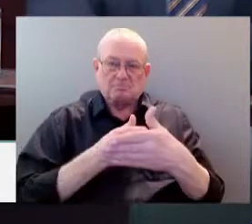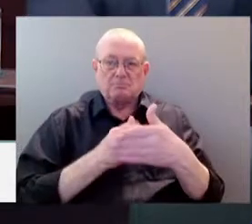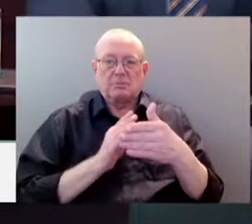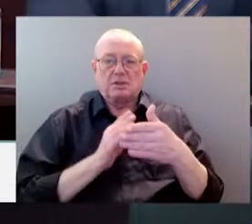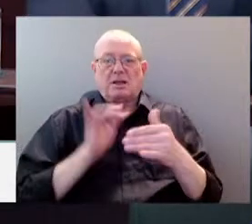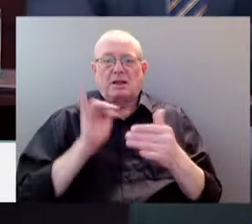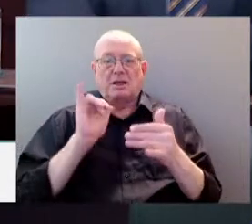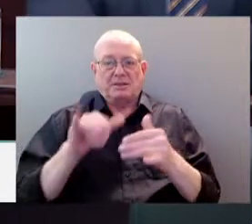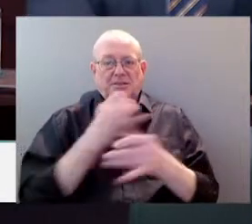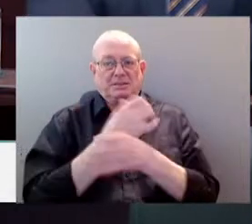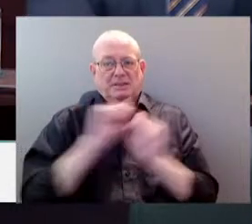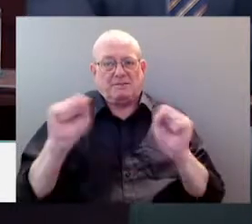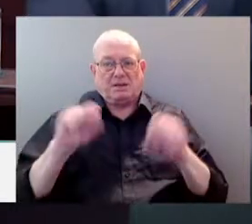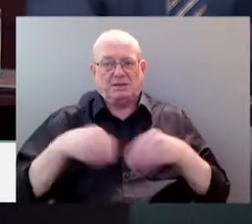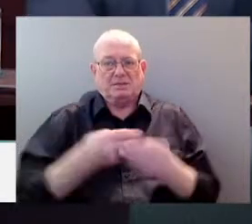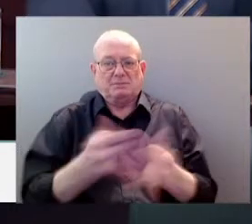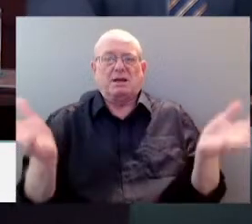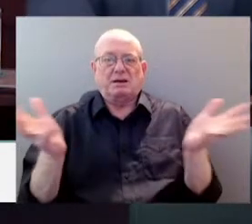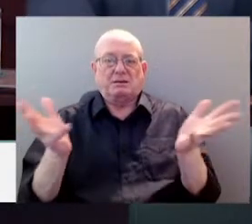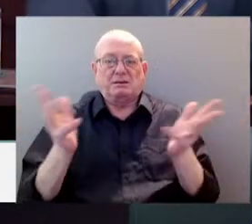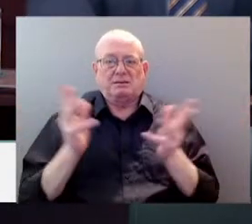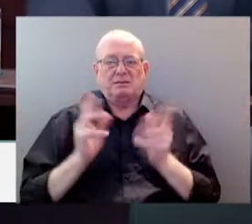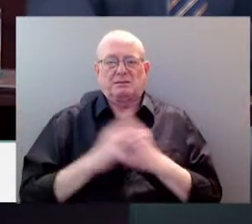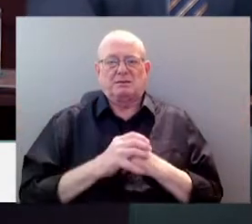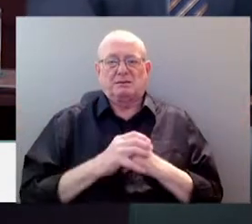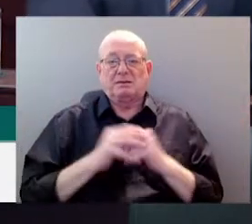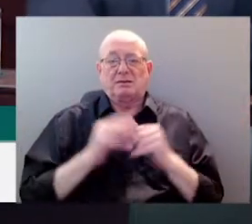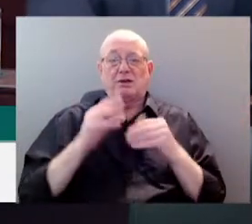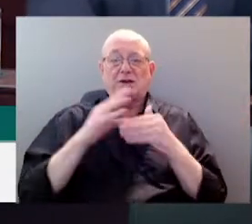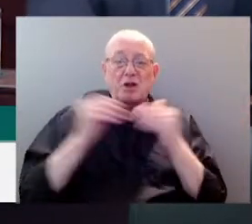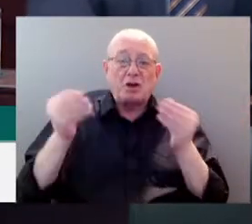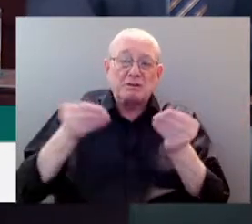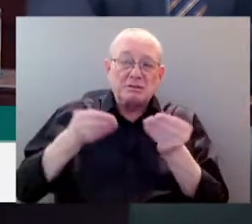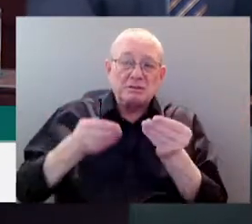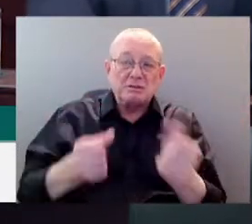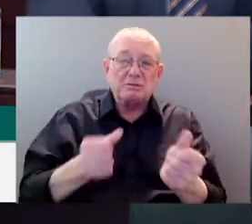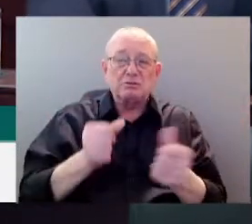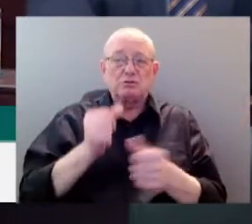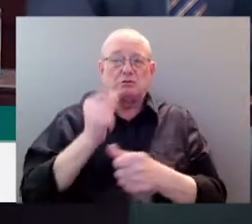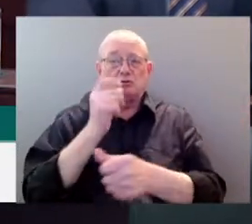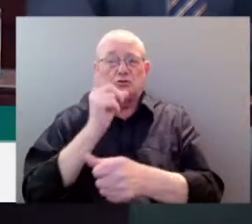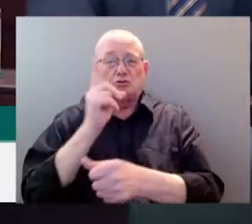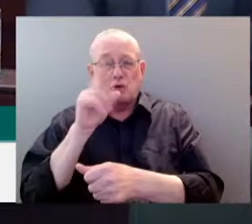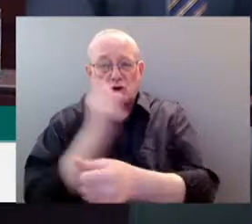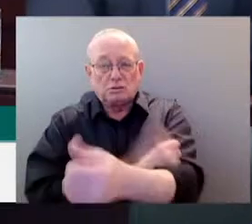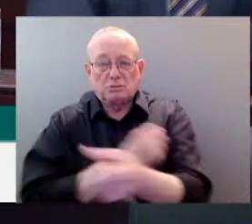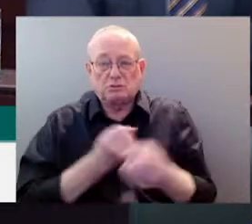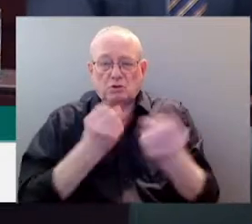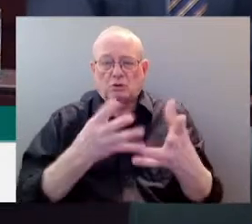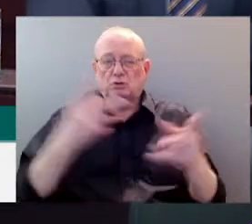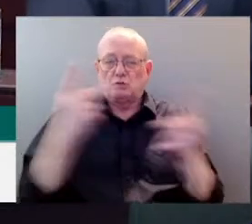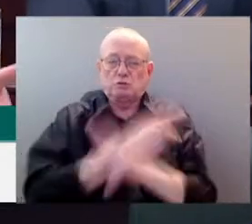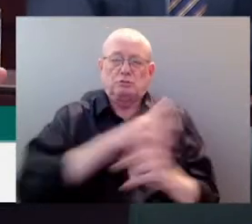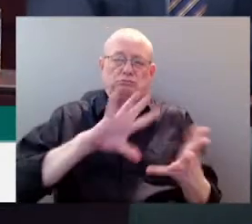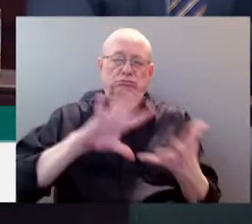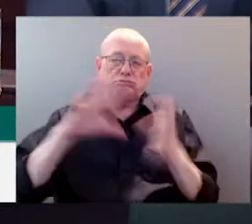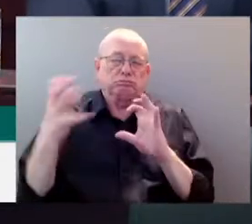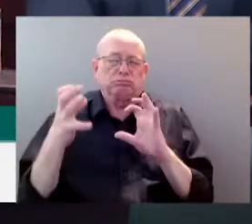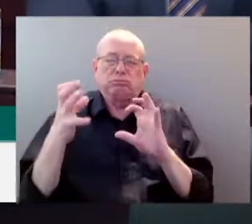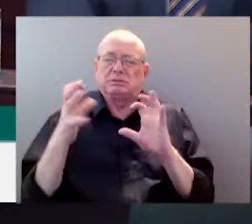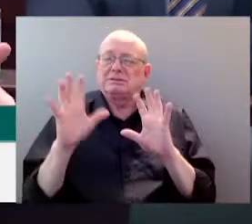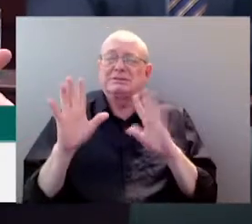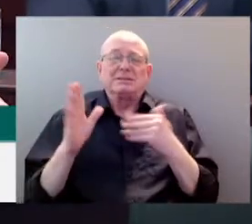drugs in our province which creates nothing but harm destruction and Chaos on our streets Mr Speaker it does not matter whether it's a drug